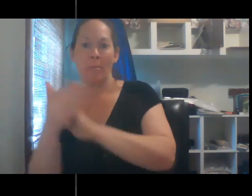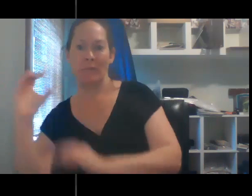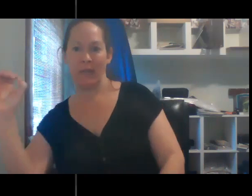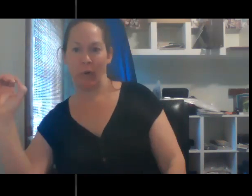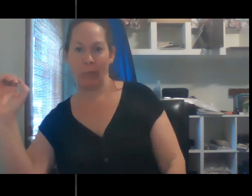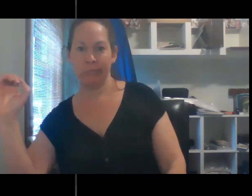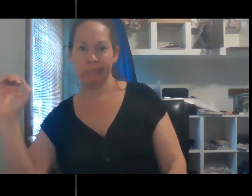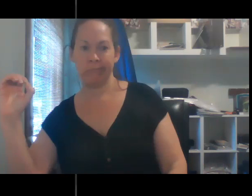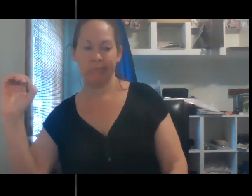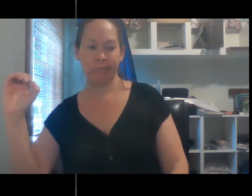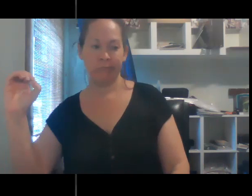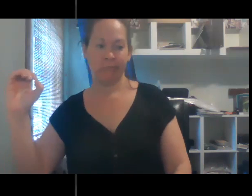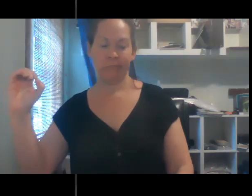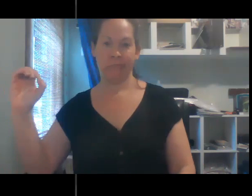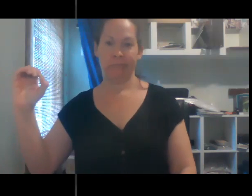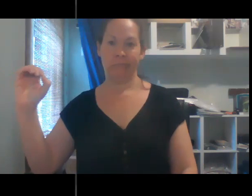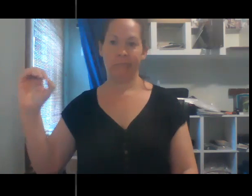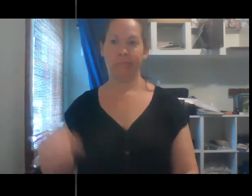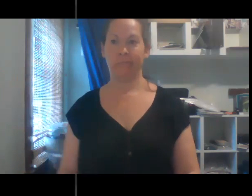this would reach the carrying capacity.